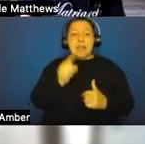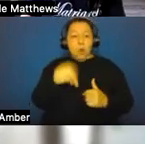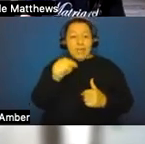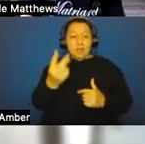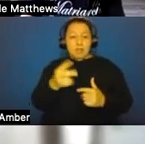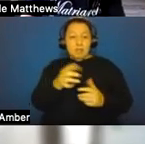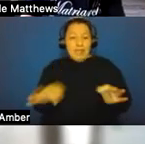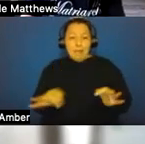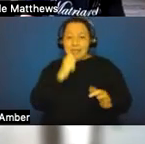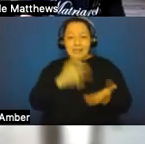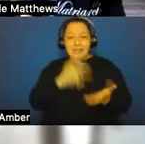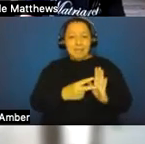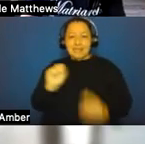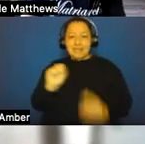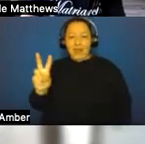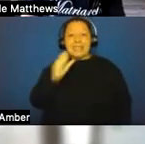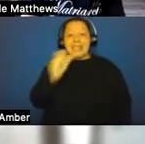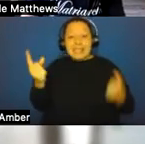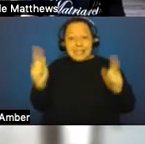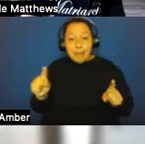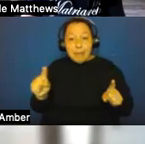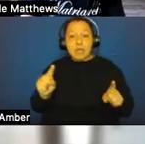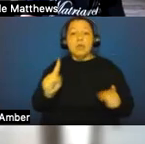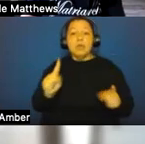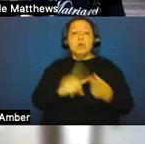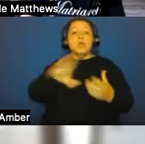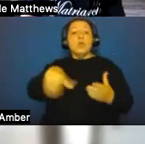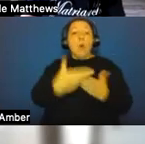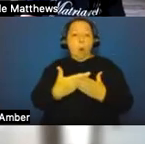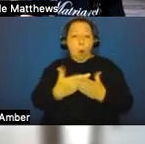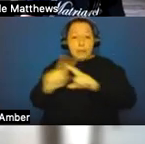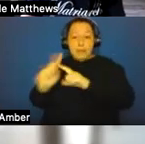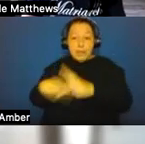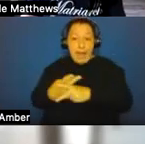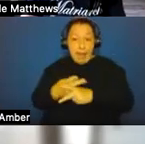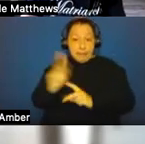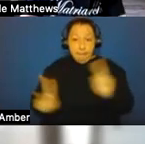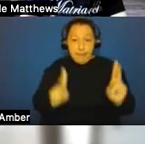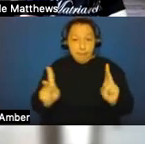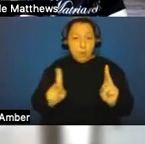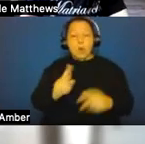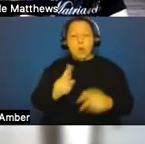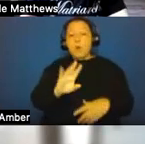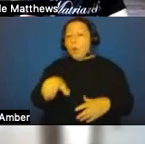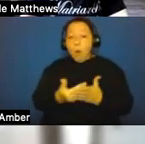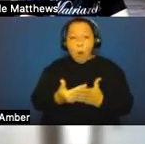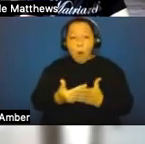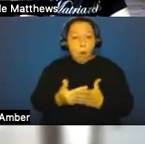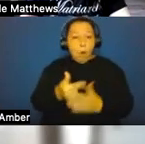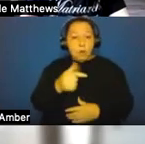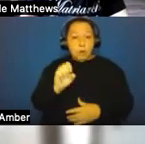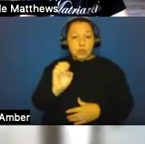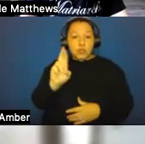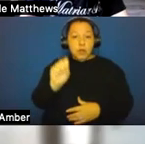violence does not happen to all people, and that all genders cannot be perpetrators,